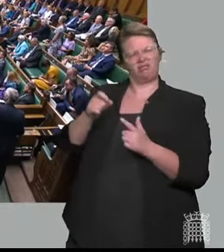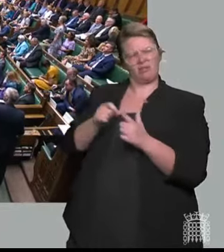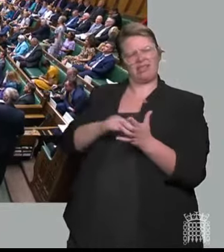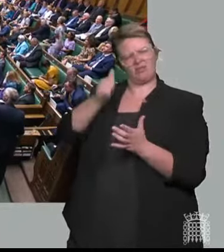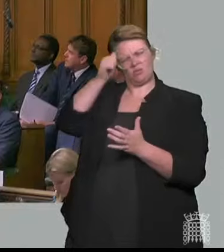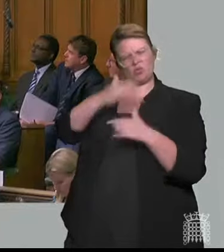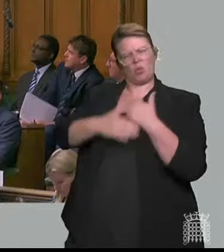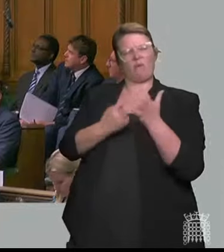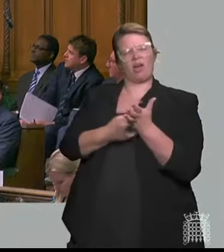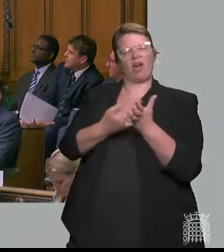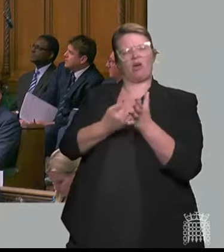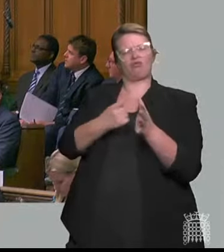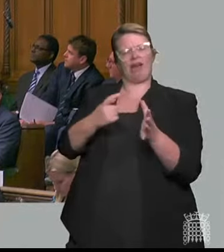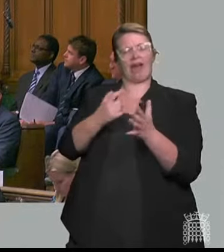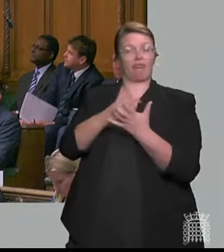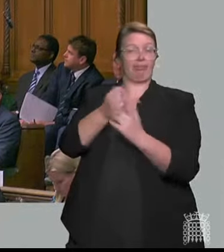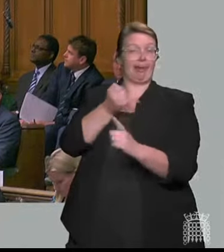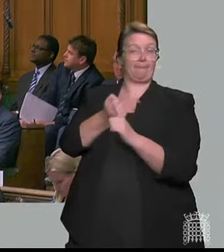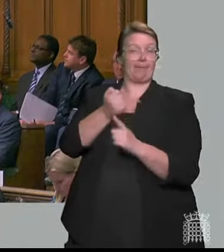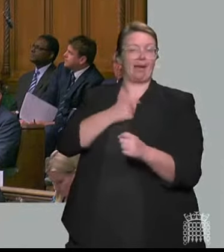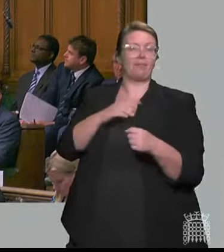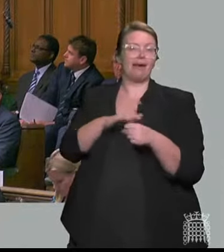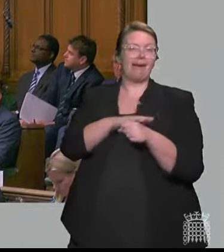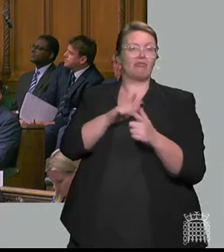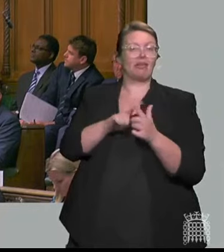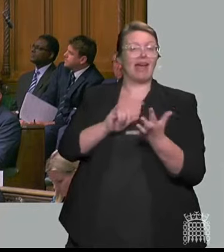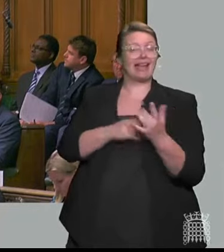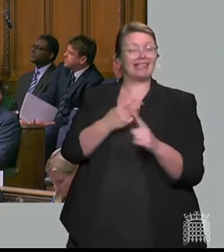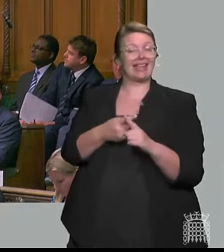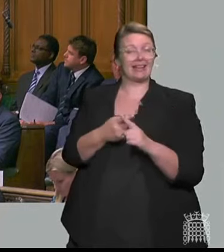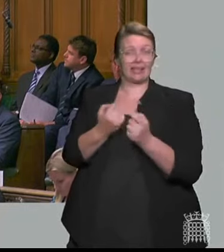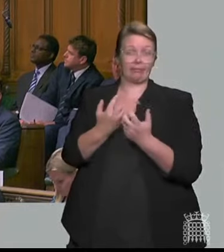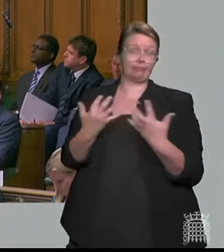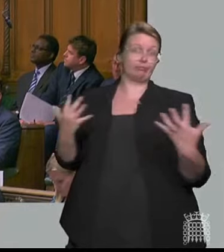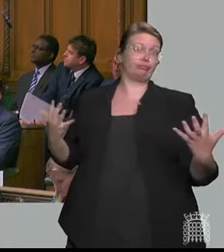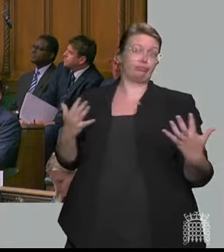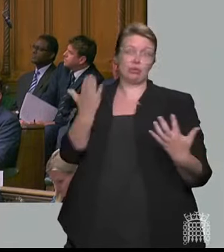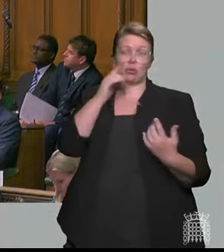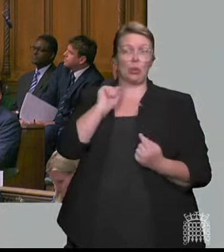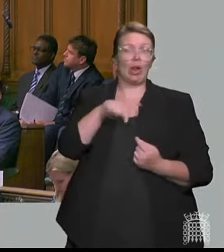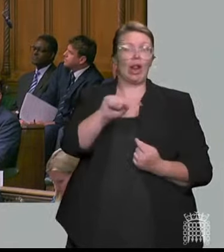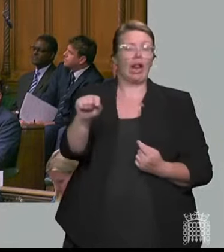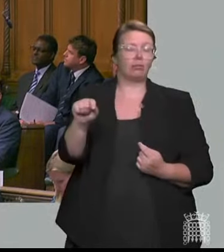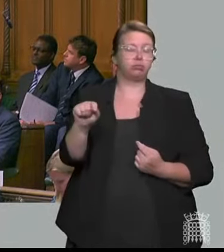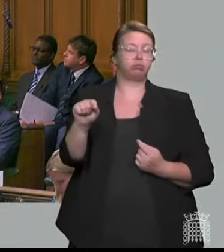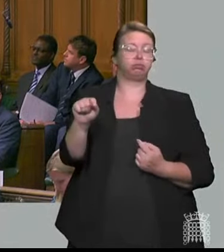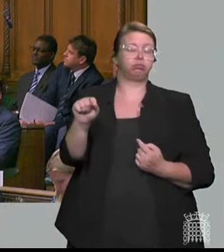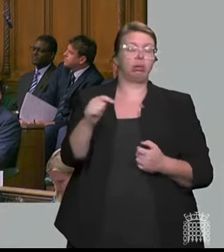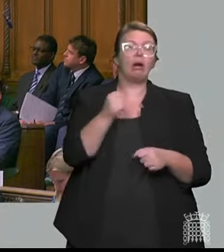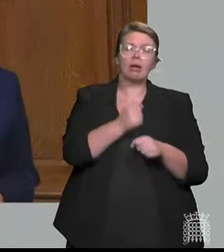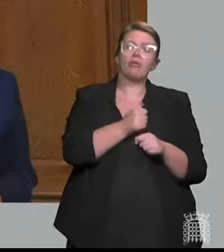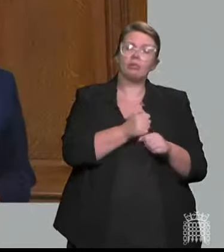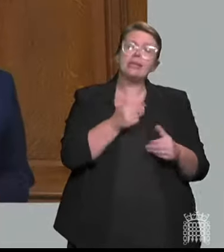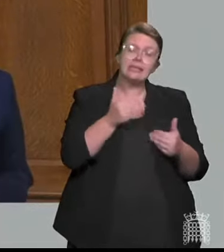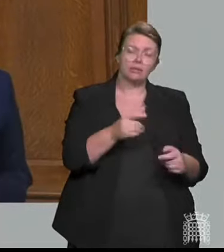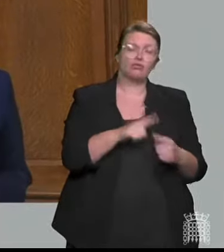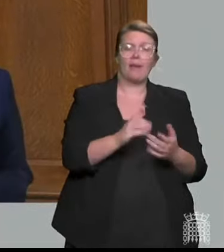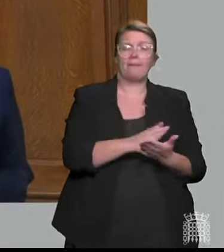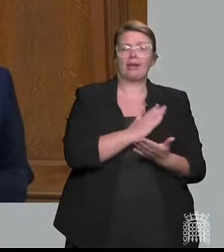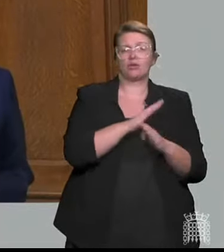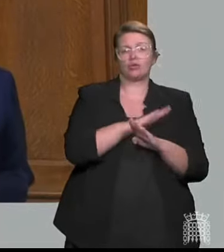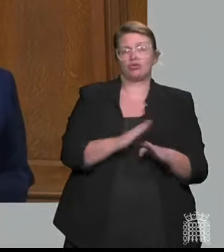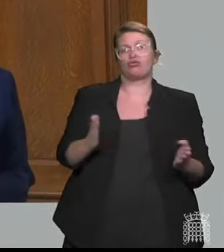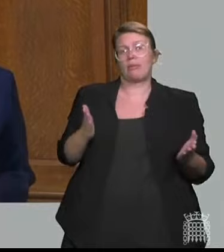affected schools in Essex. We've got a high number of schools that have been impacted, and he's rightly said today that the government is doing everything it can to get children back to